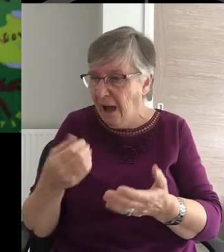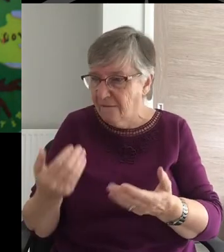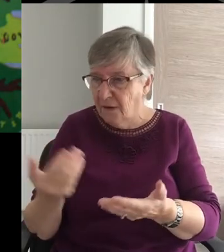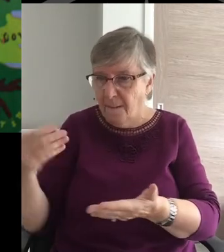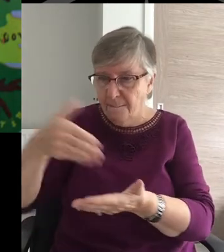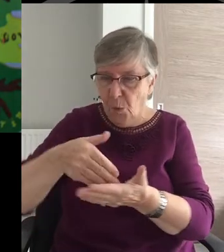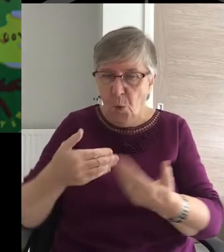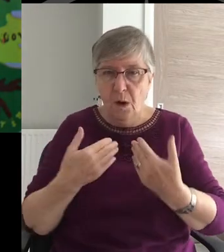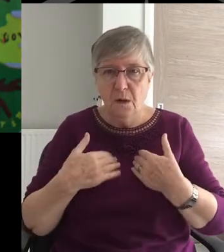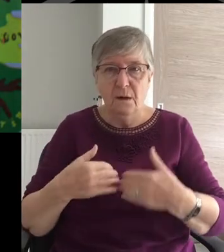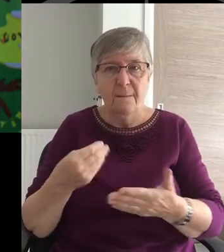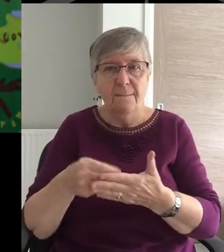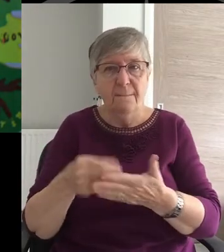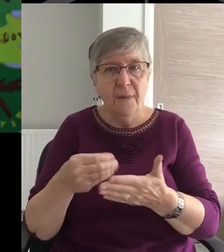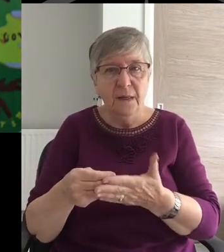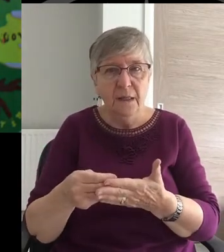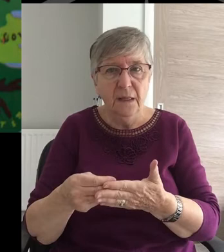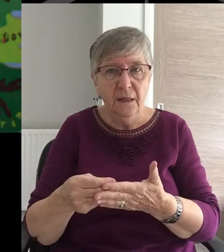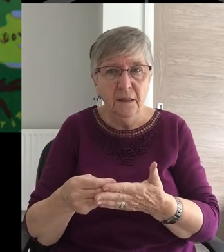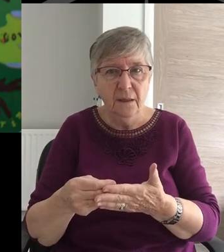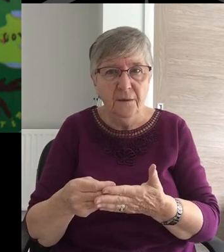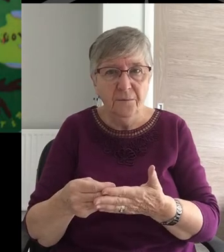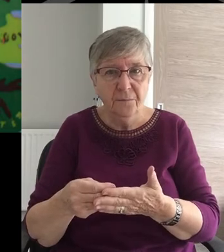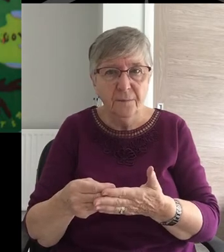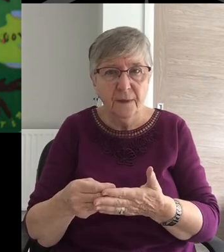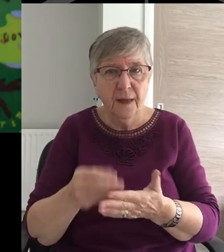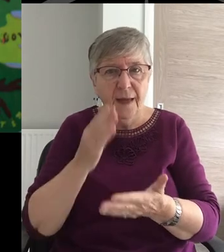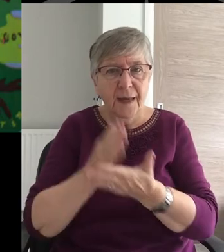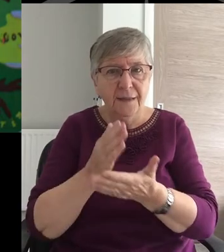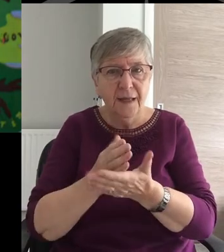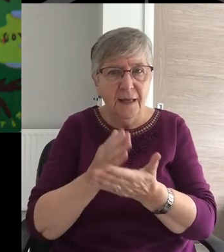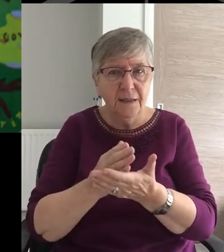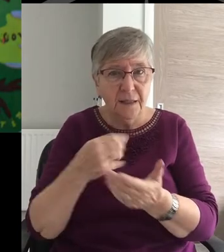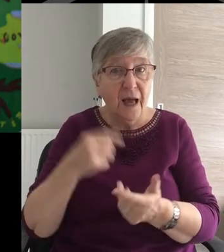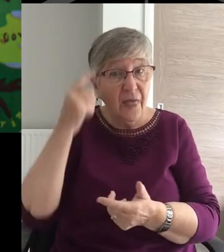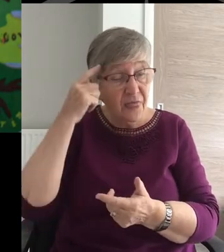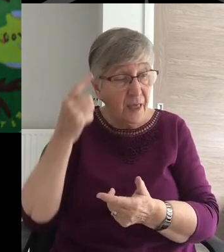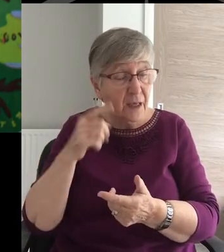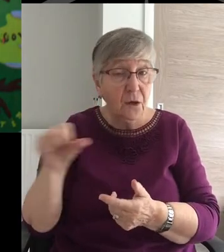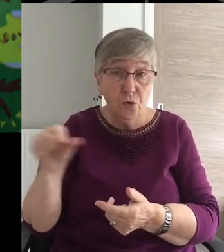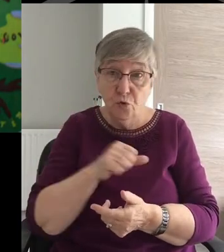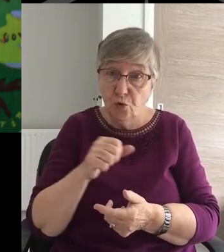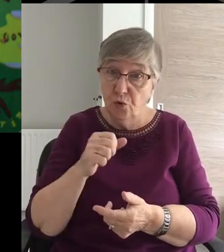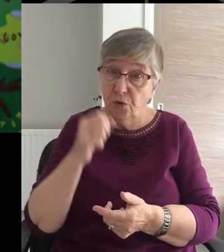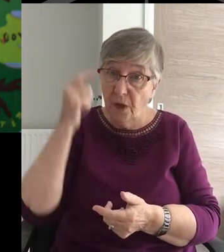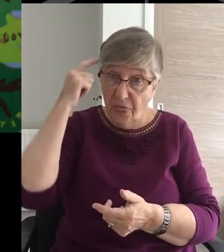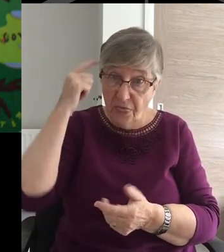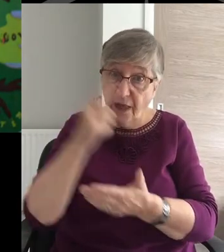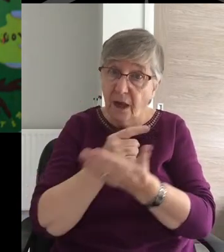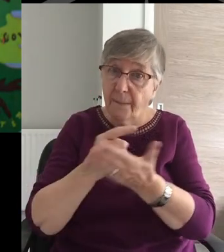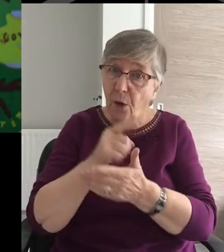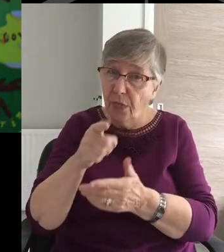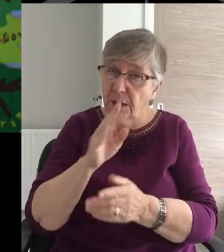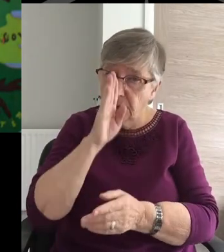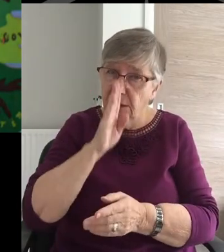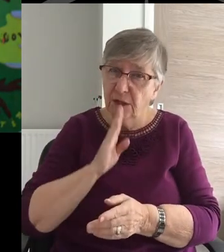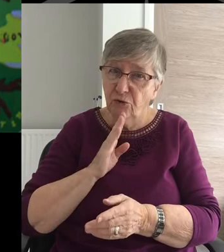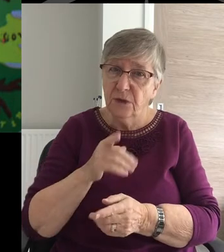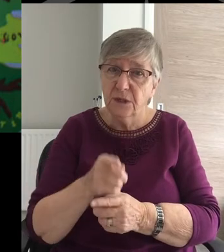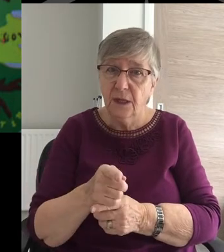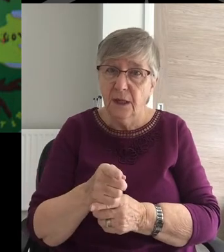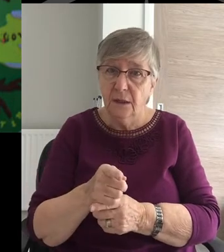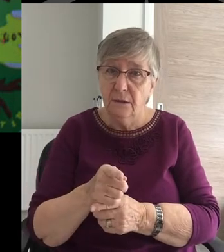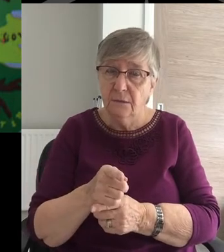out the need and the practice for faith. It is, and I think we should seriously consider this,